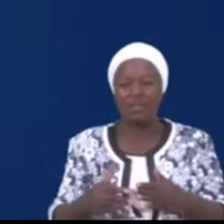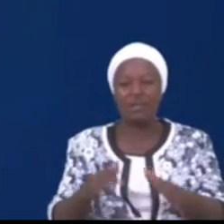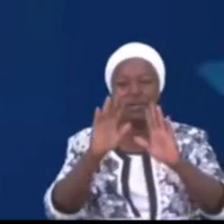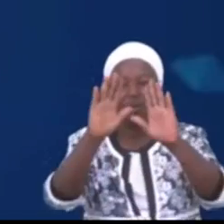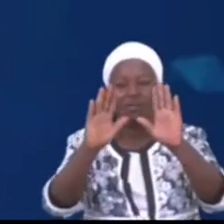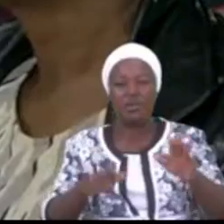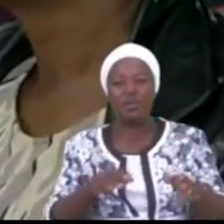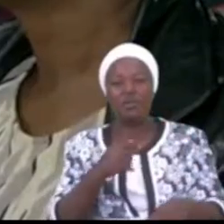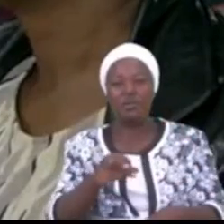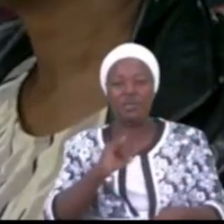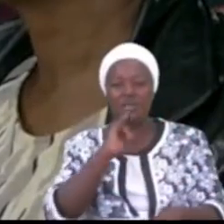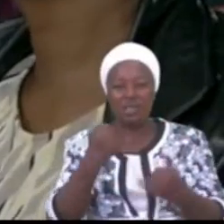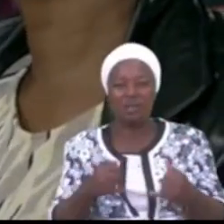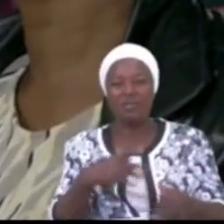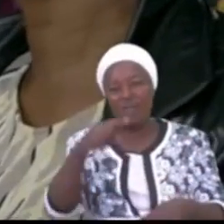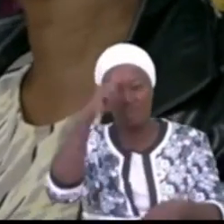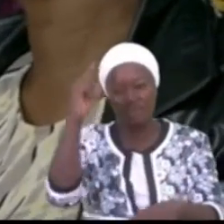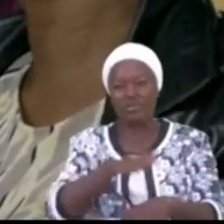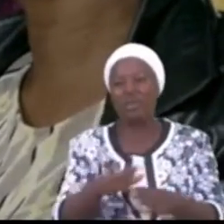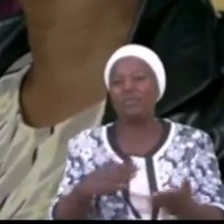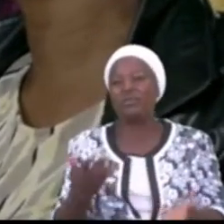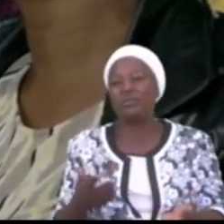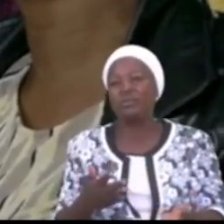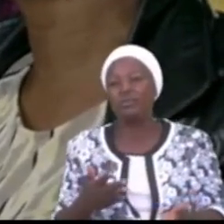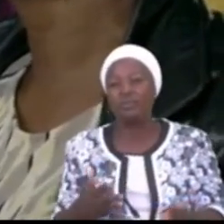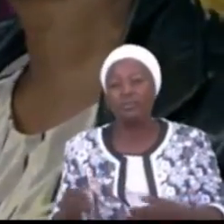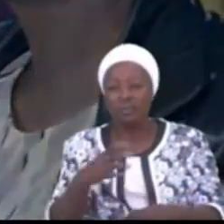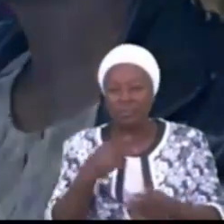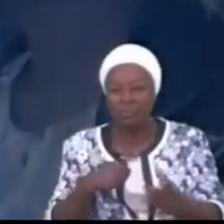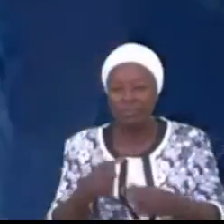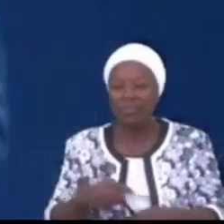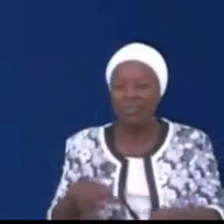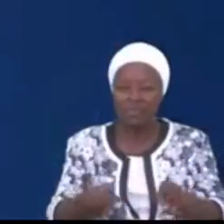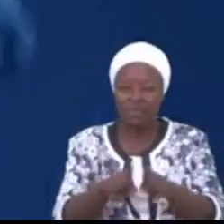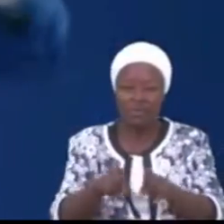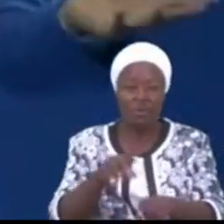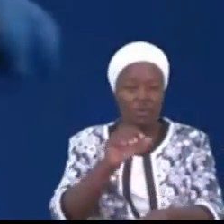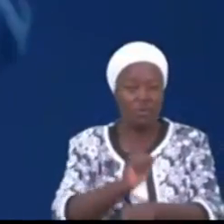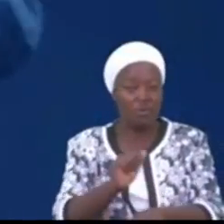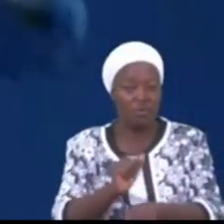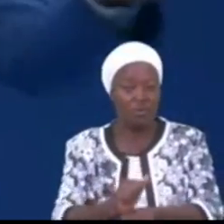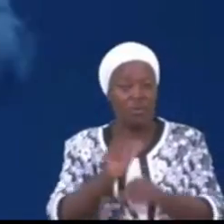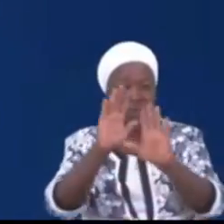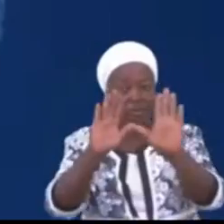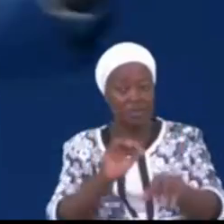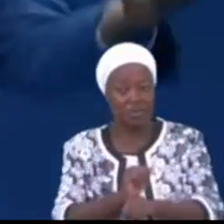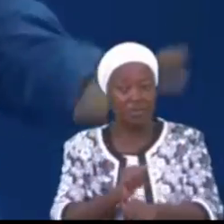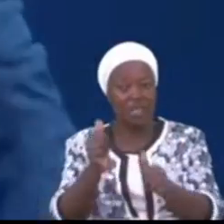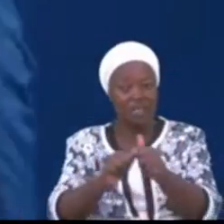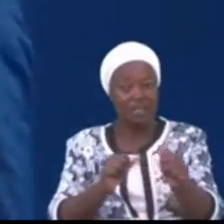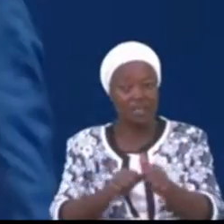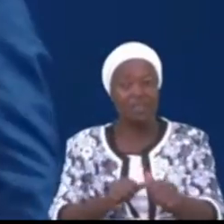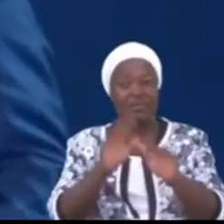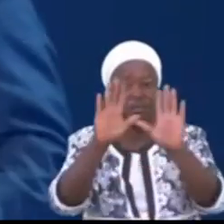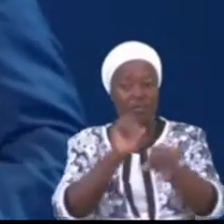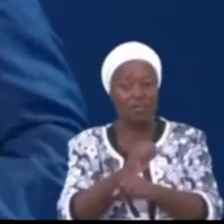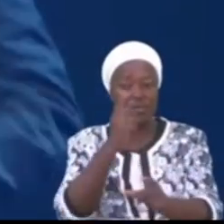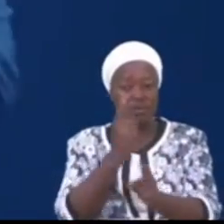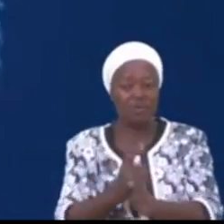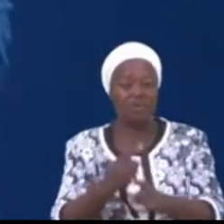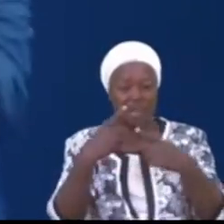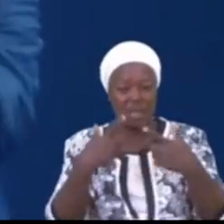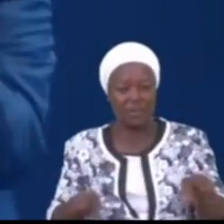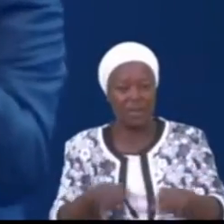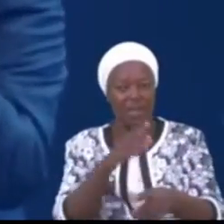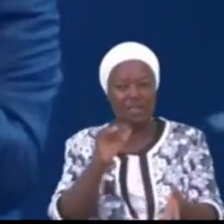The shadow also worked miracles. If miracles just happen like that,